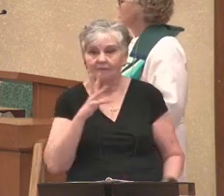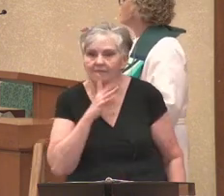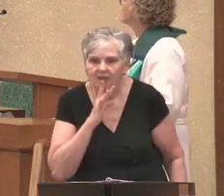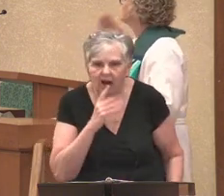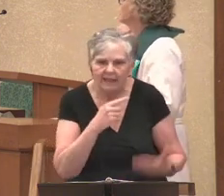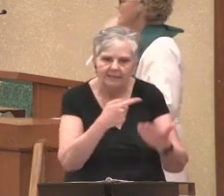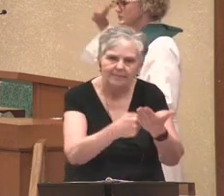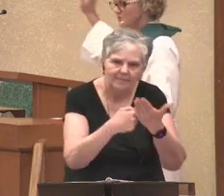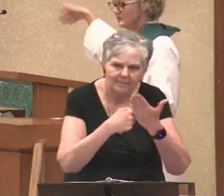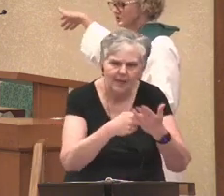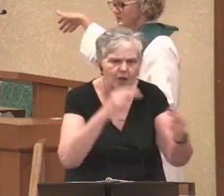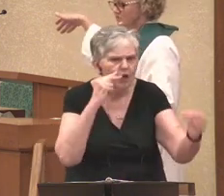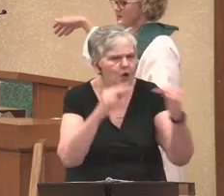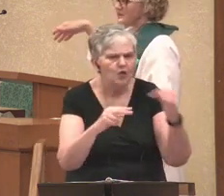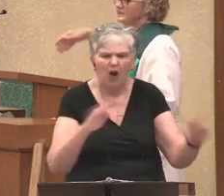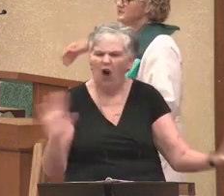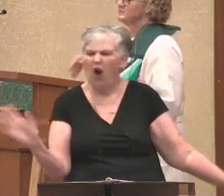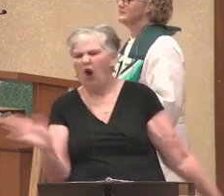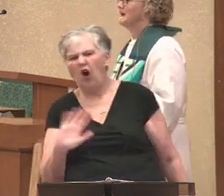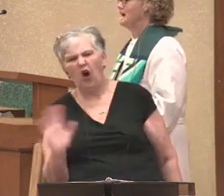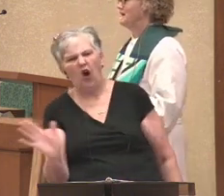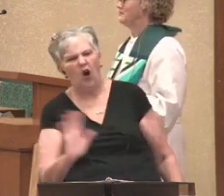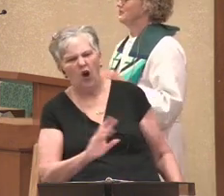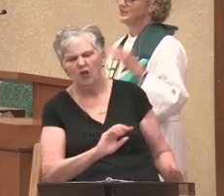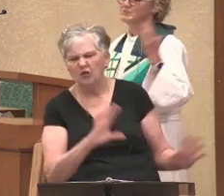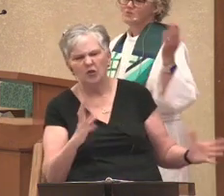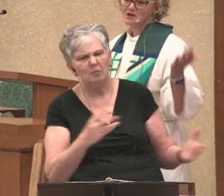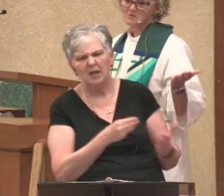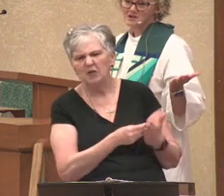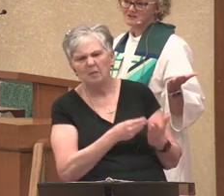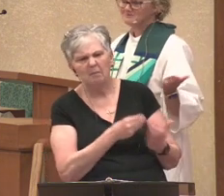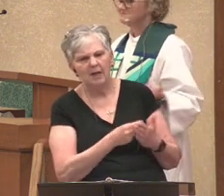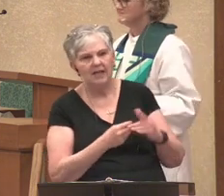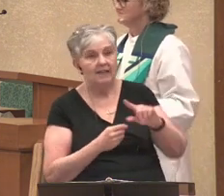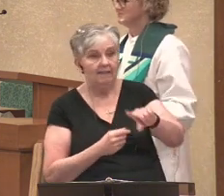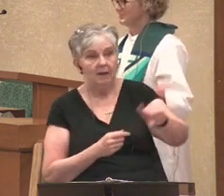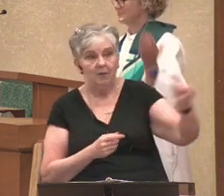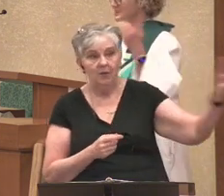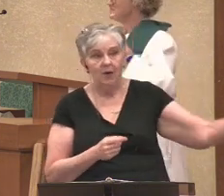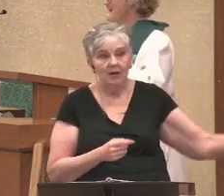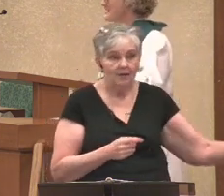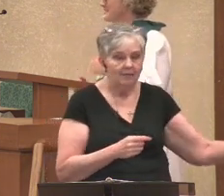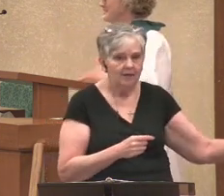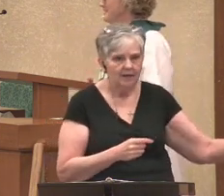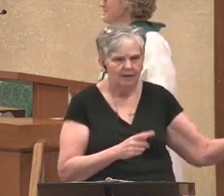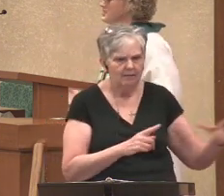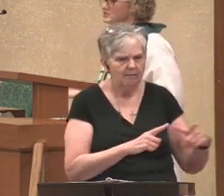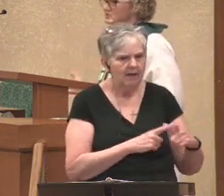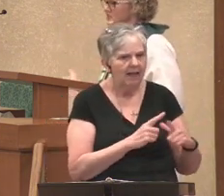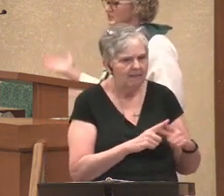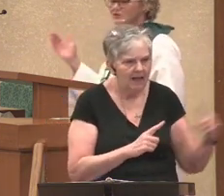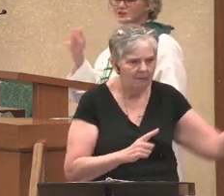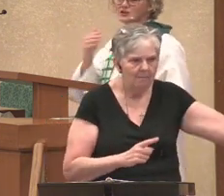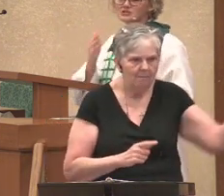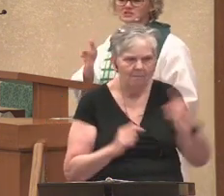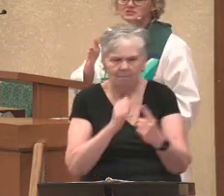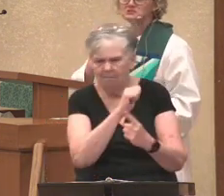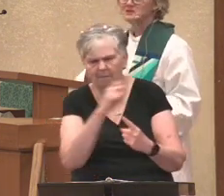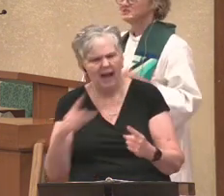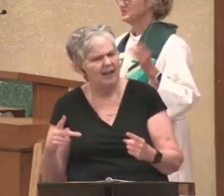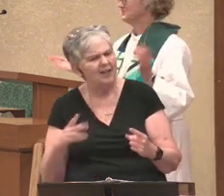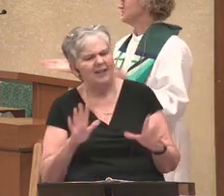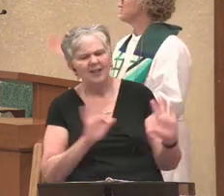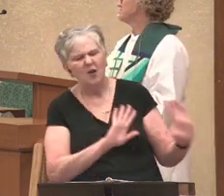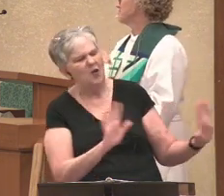would say, no, that's way too much money. And then they would walk away. But then they would come back. And then she would say, no, still